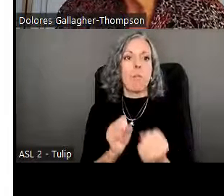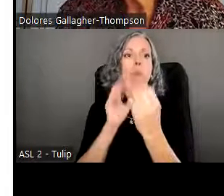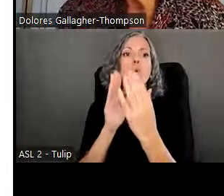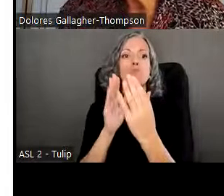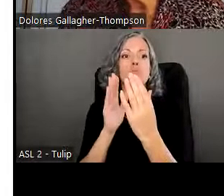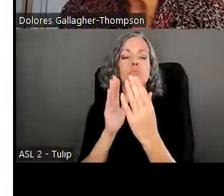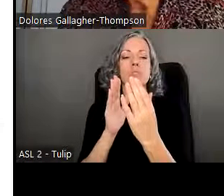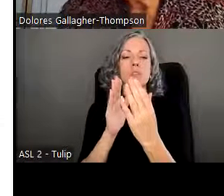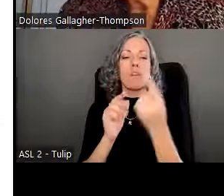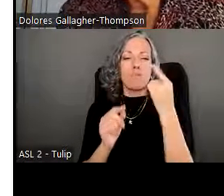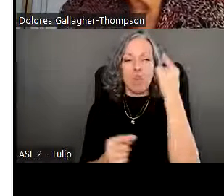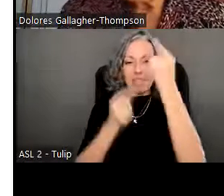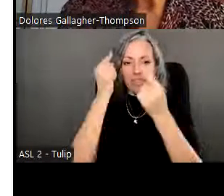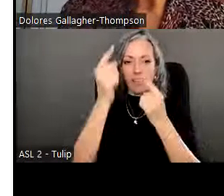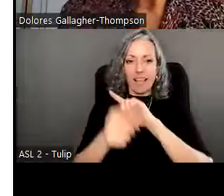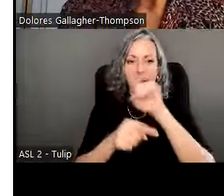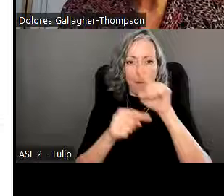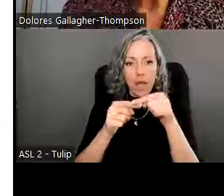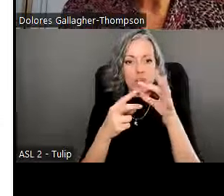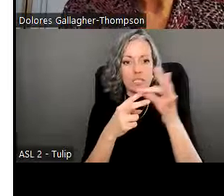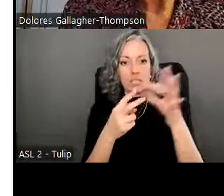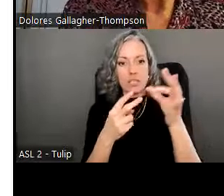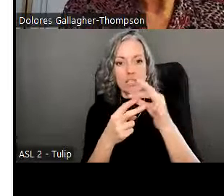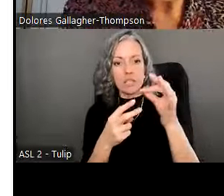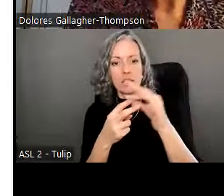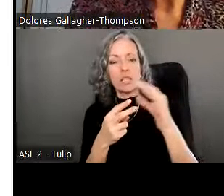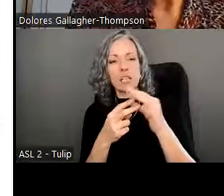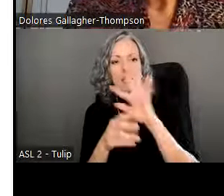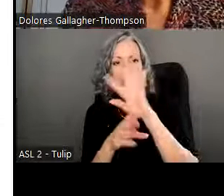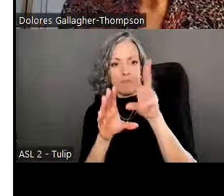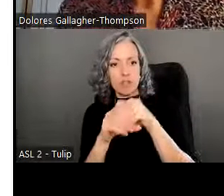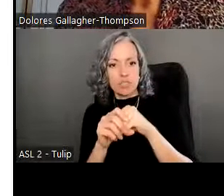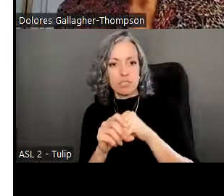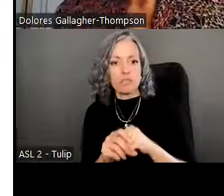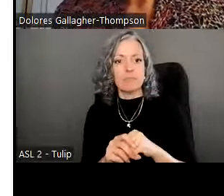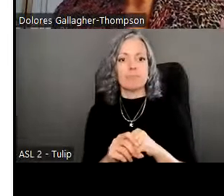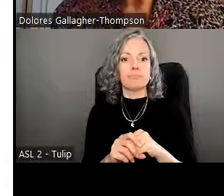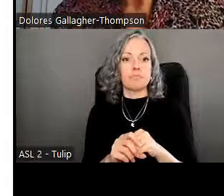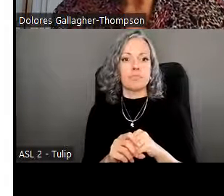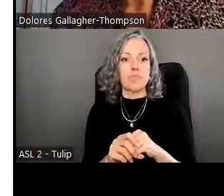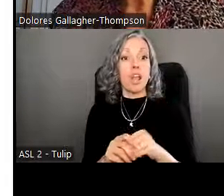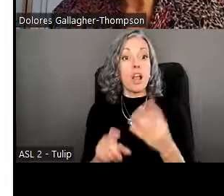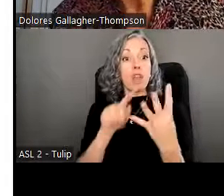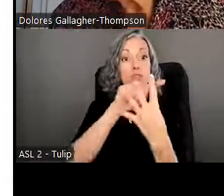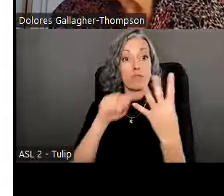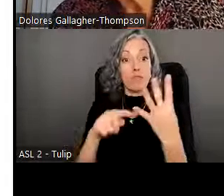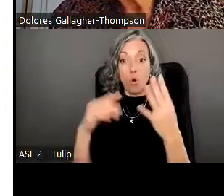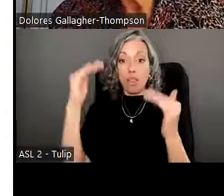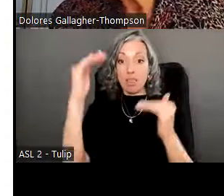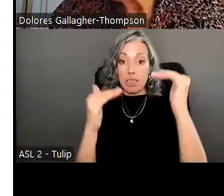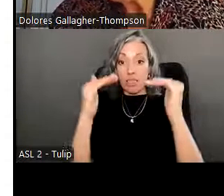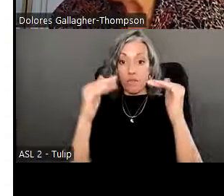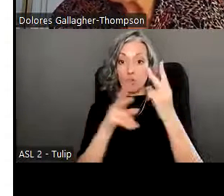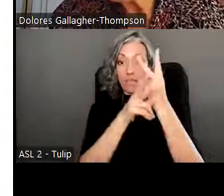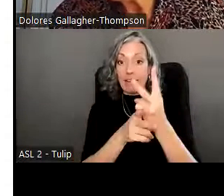for thinking about and selecting interventions. There are 4 levels of care in